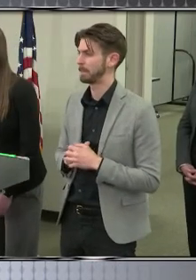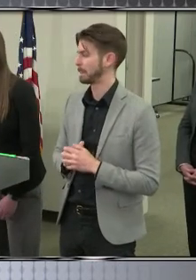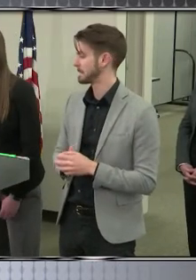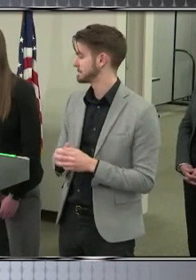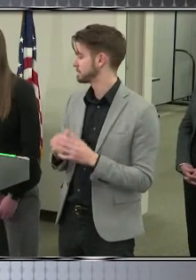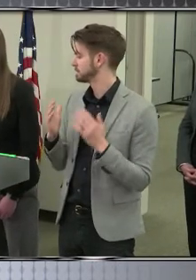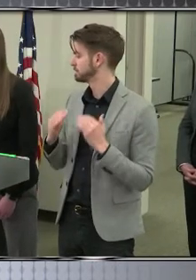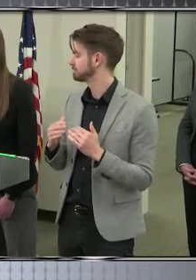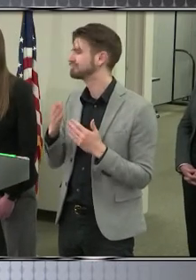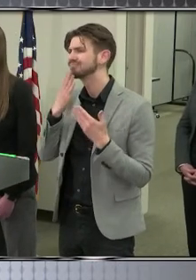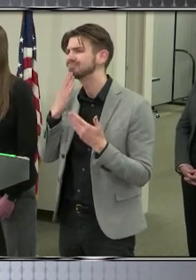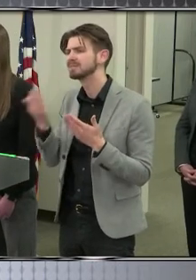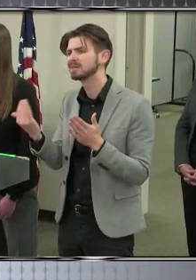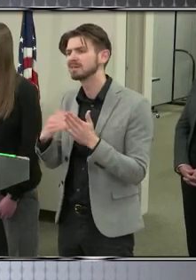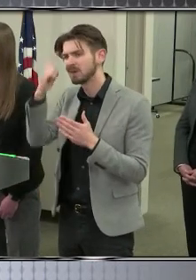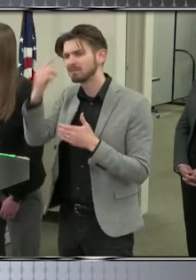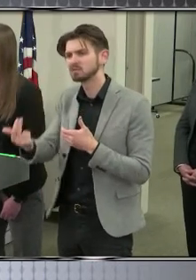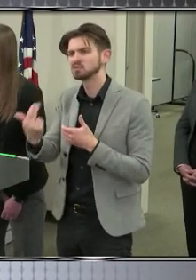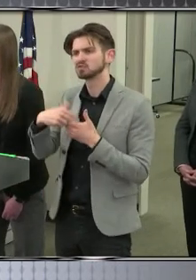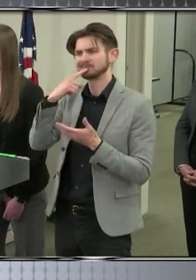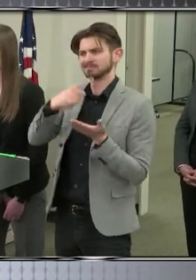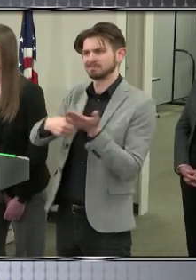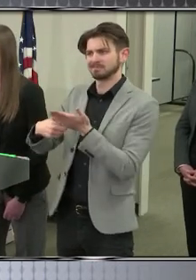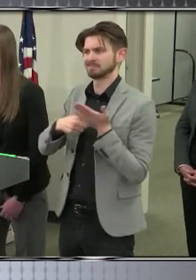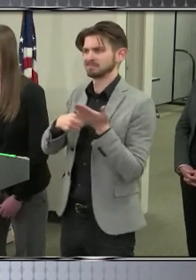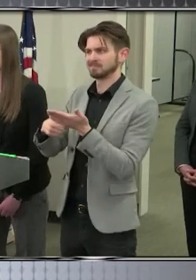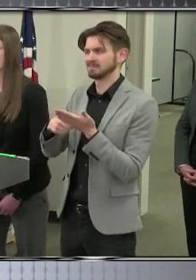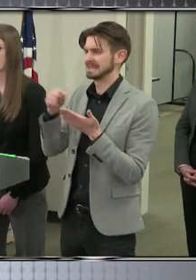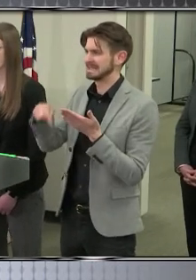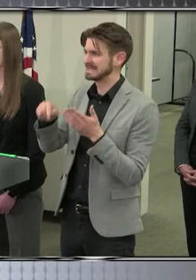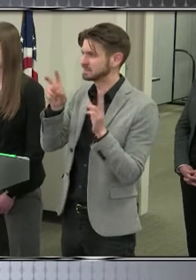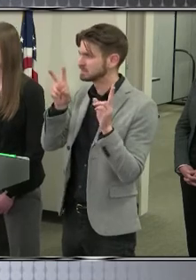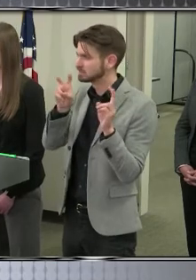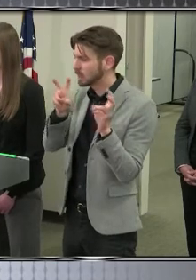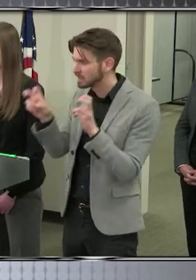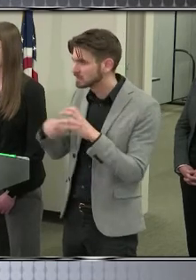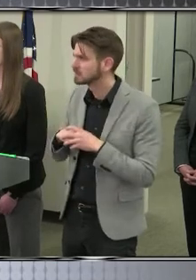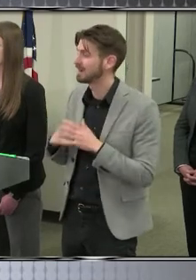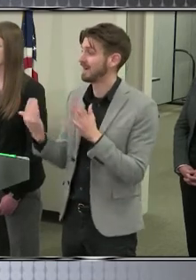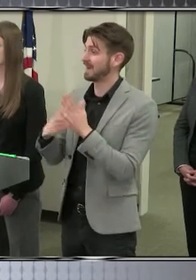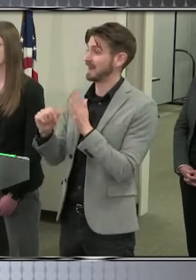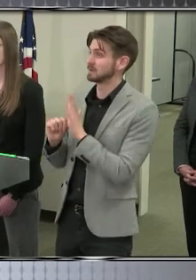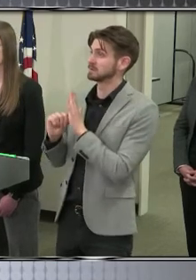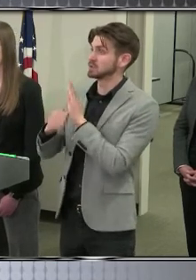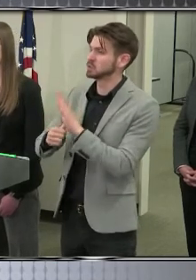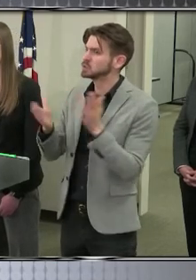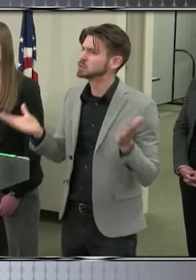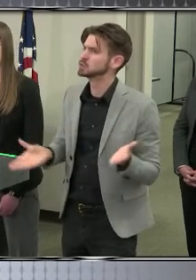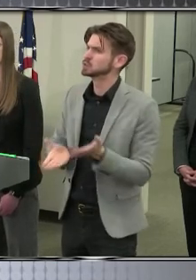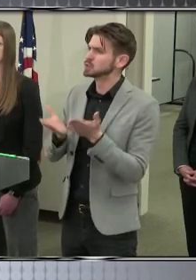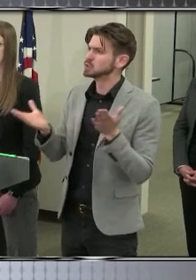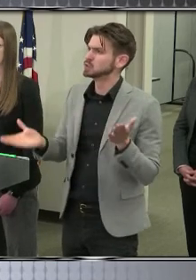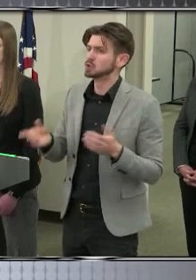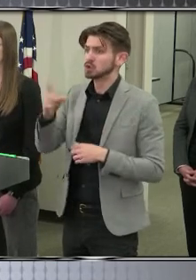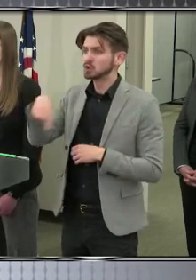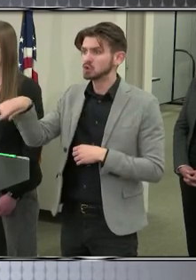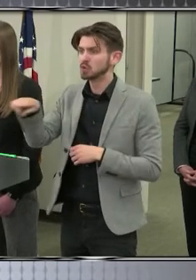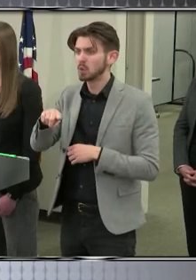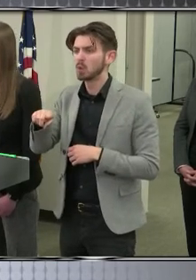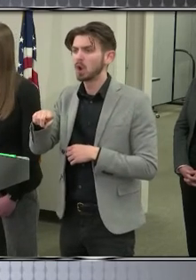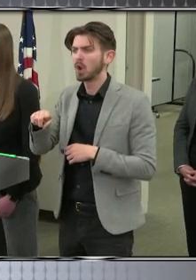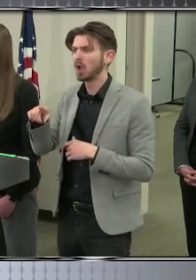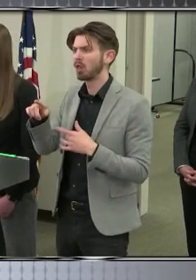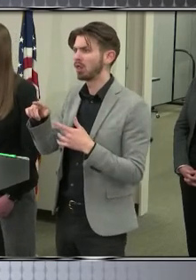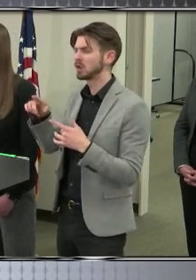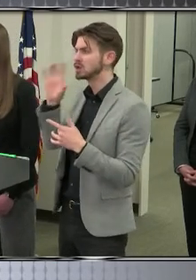I'd like to thank everyone again for coming here today to discuss this emerging topic. I would again reiterate that we really encourage people to seek out those accurate,